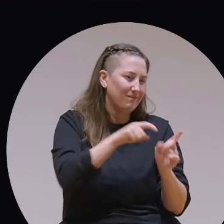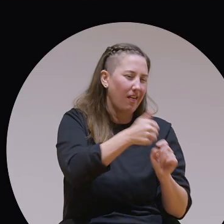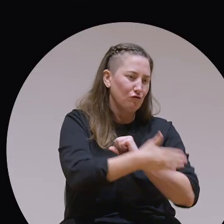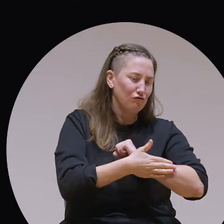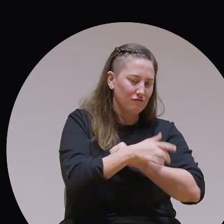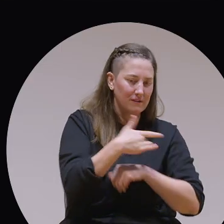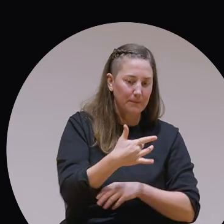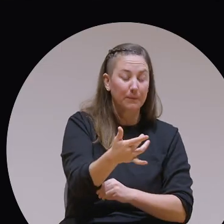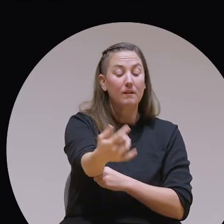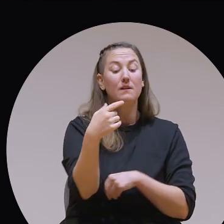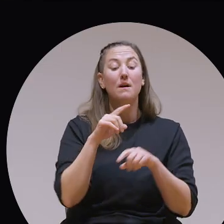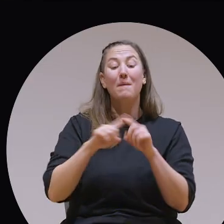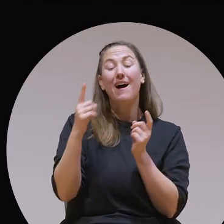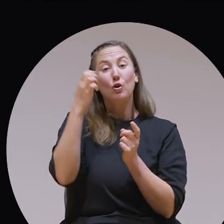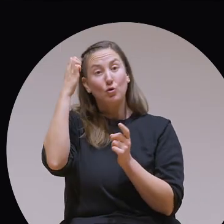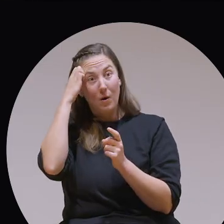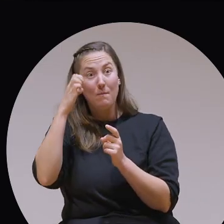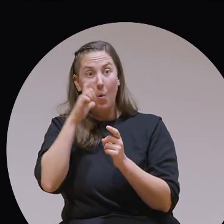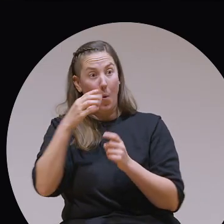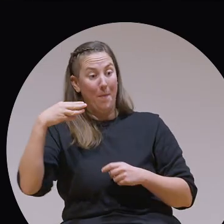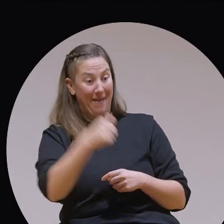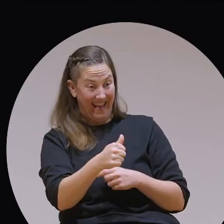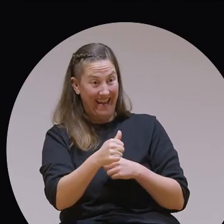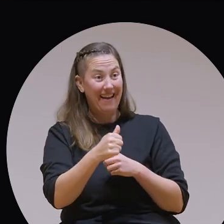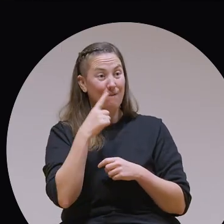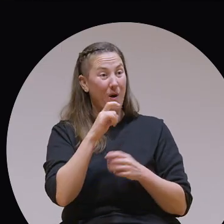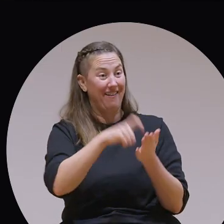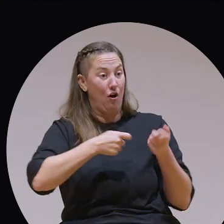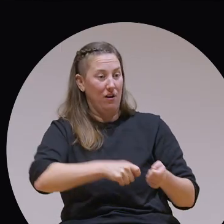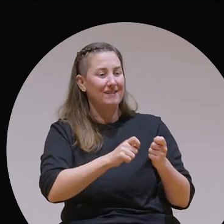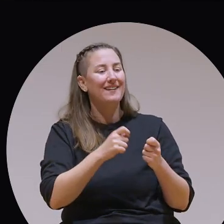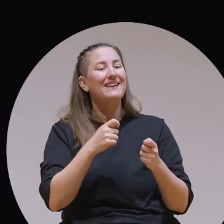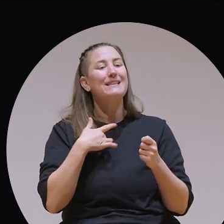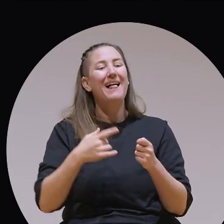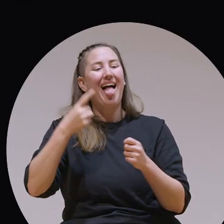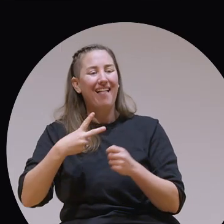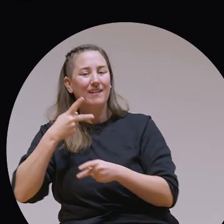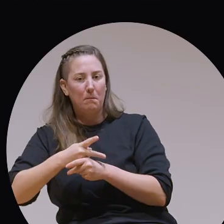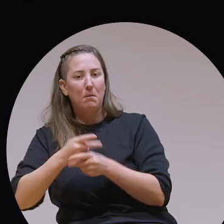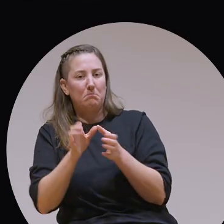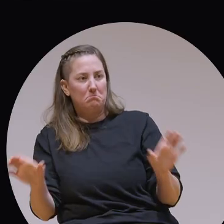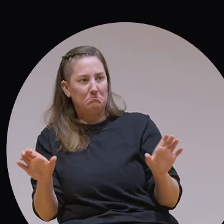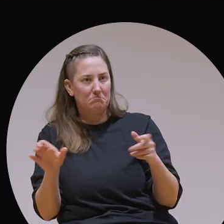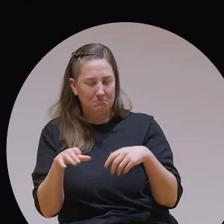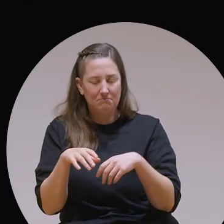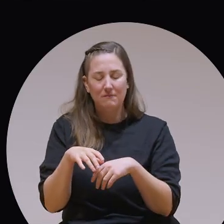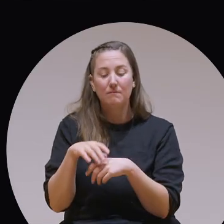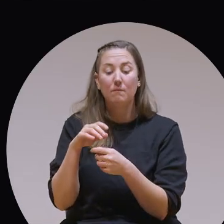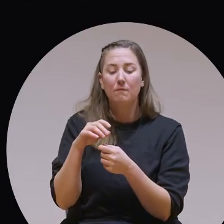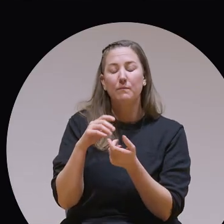the European financier of the archaeological dig would get to keep half the finds.